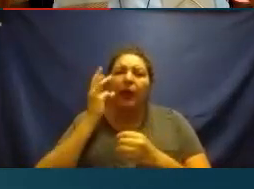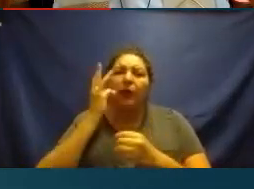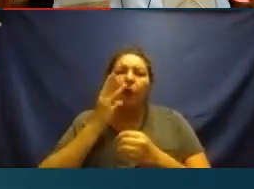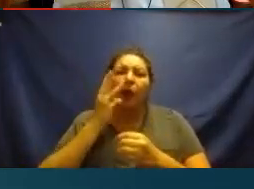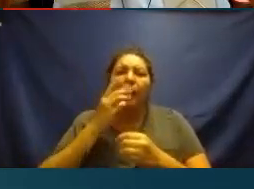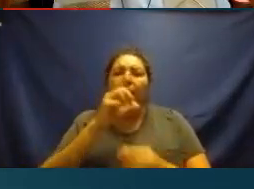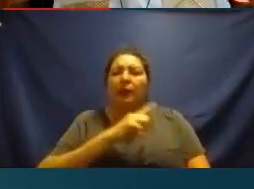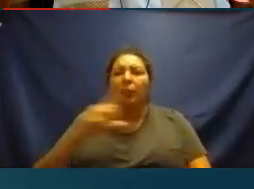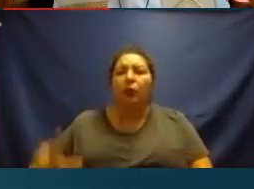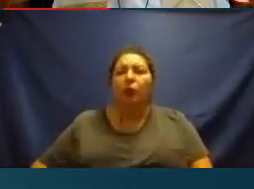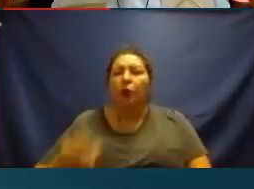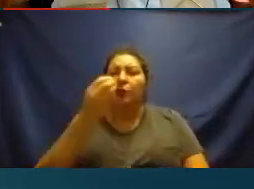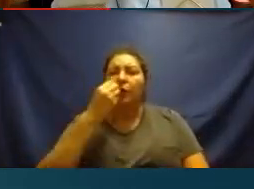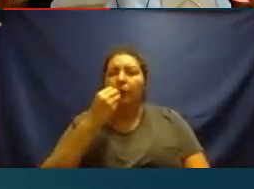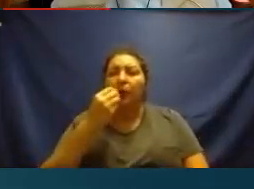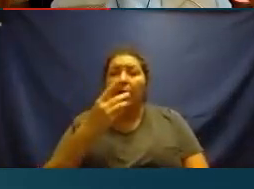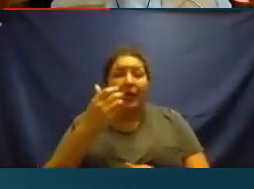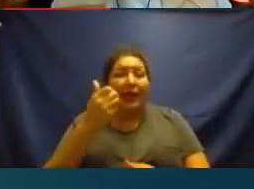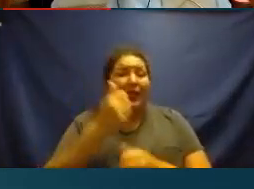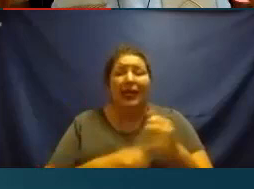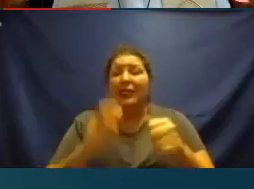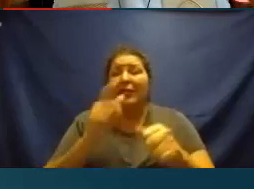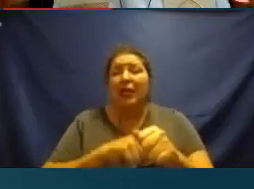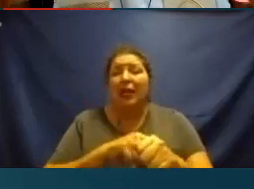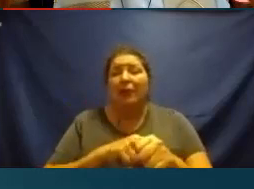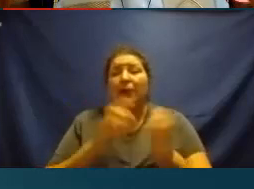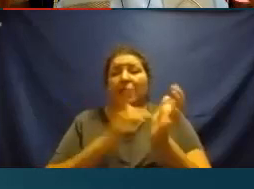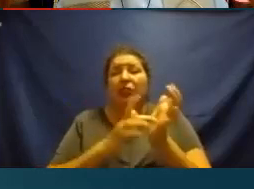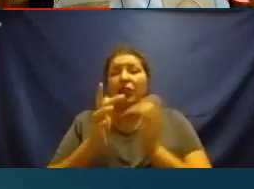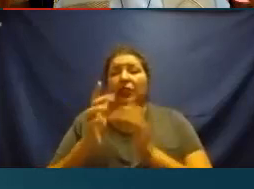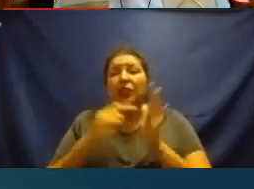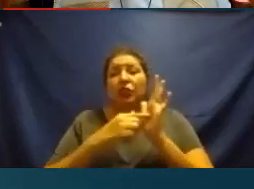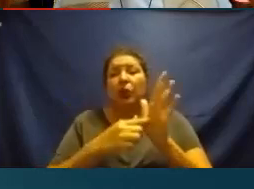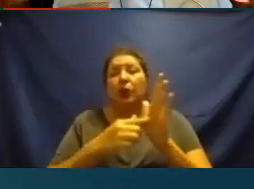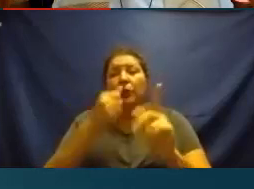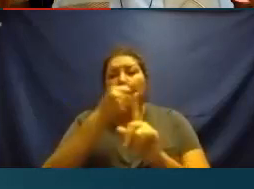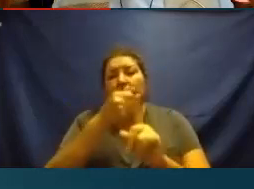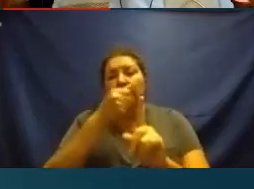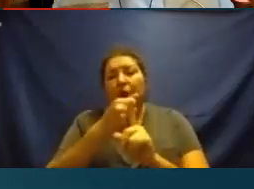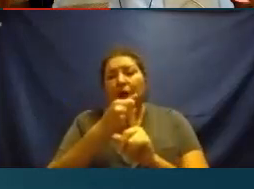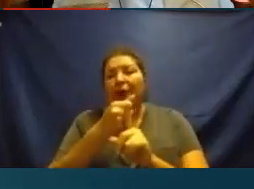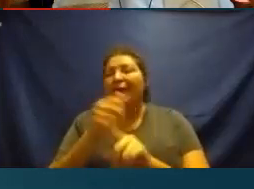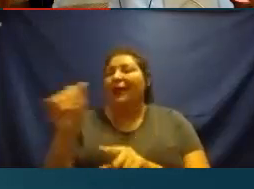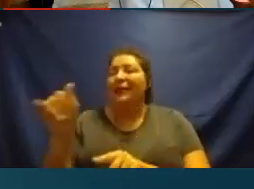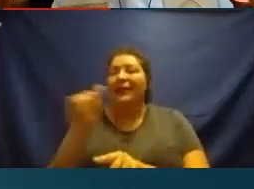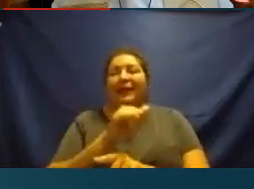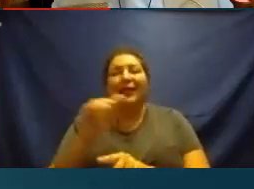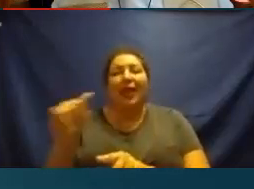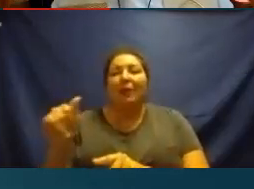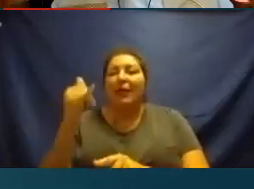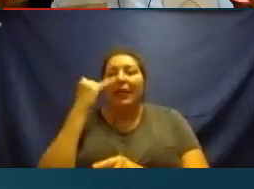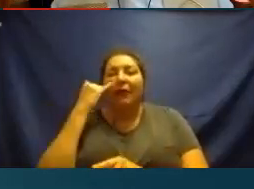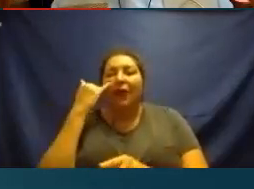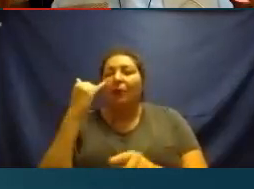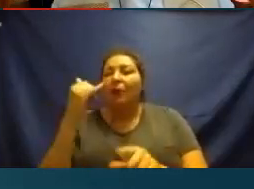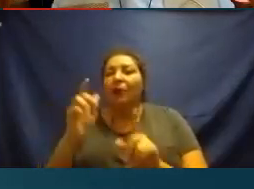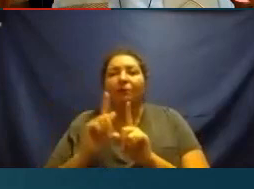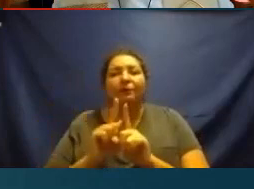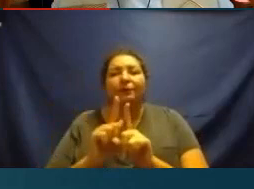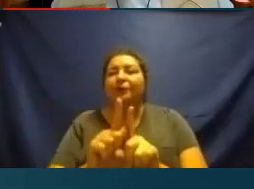case, Jesus reveals himself to us. He is just as if he were walking with us on a